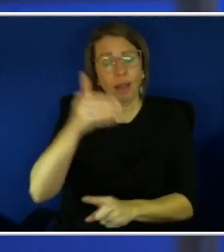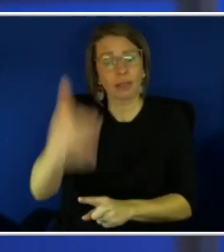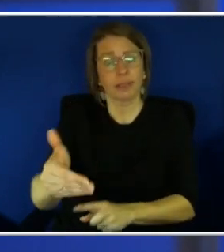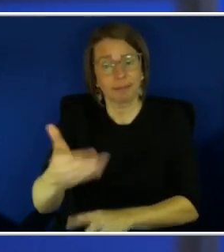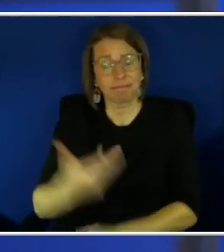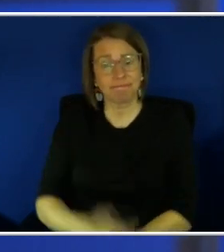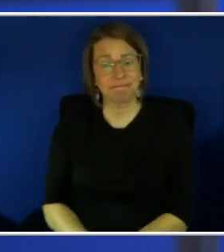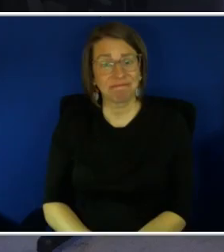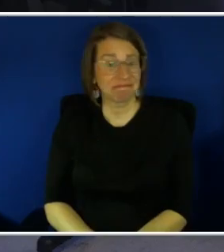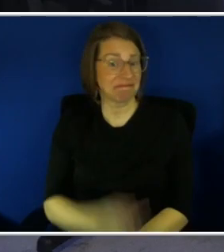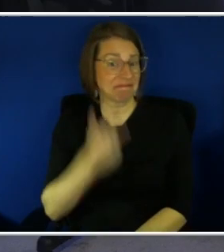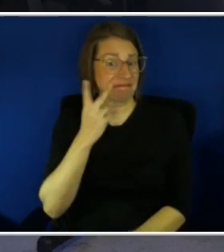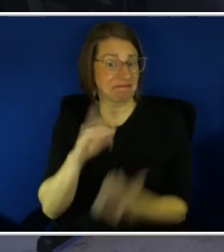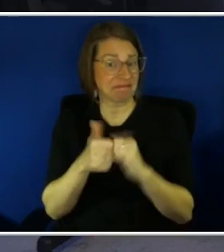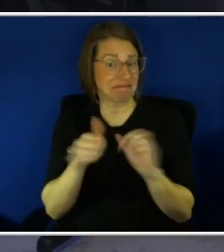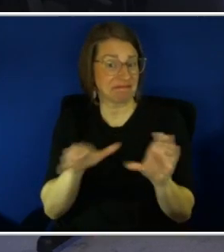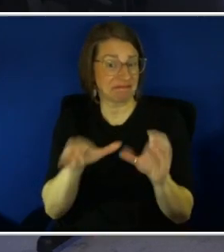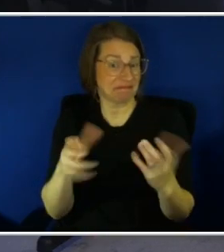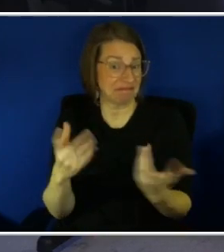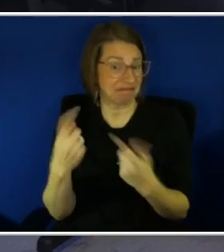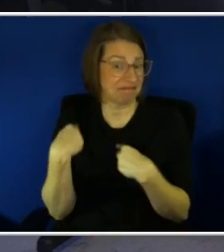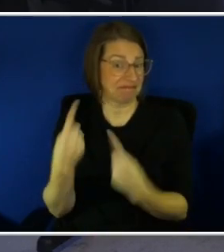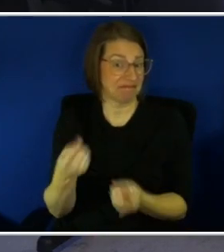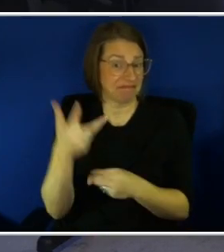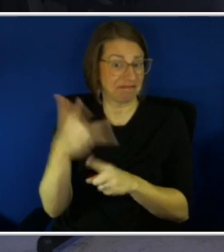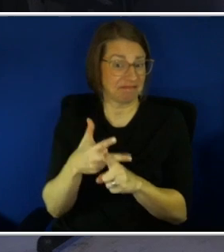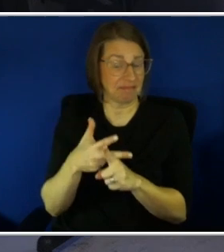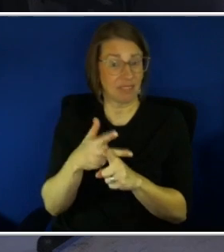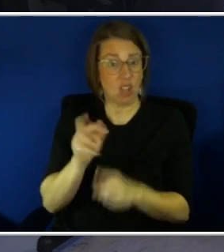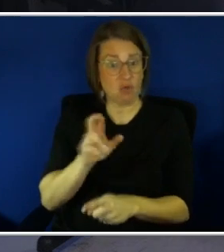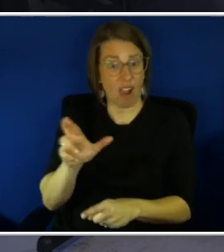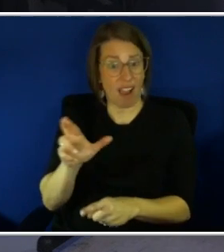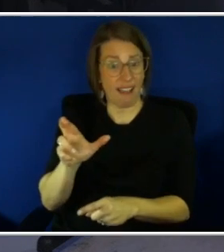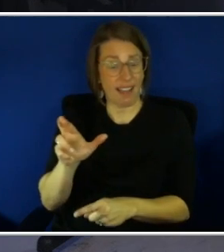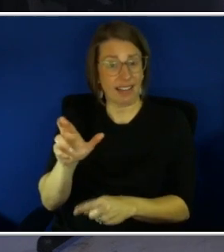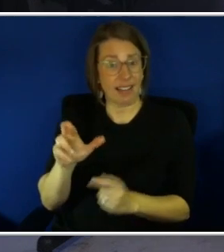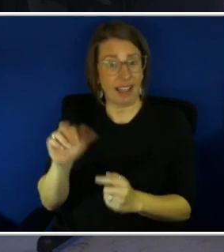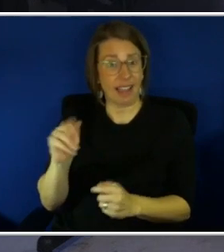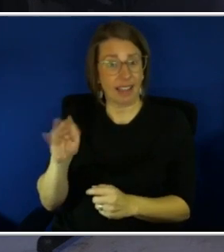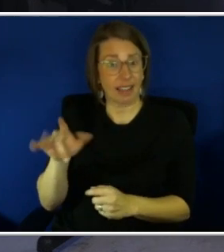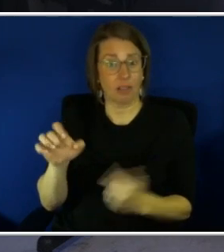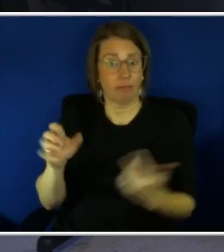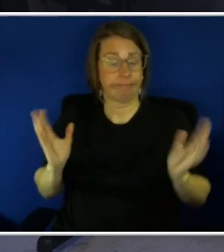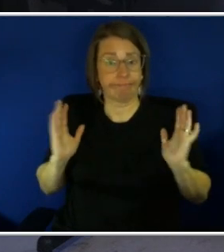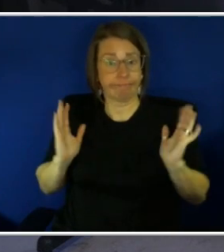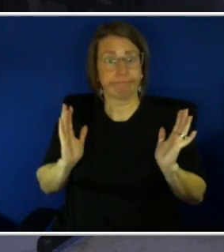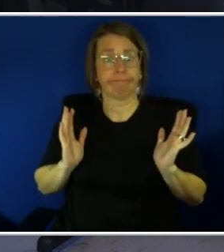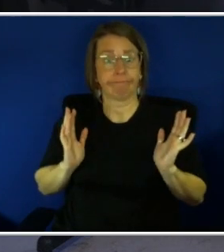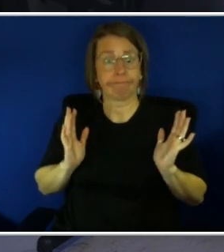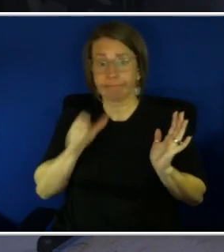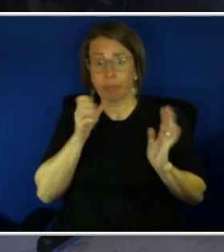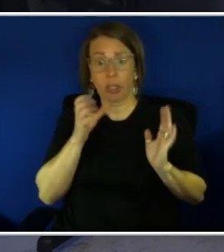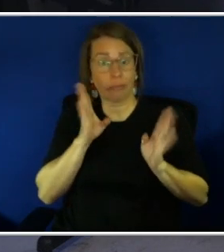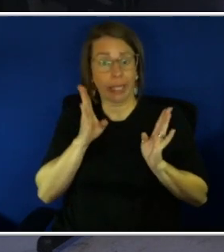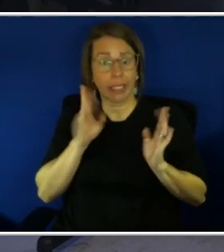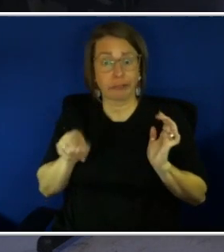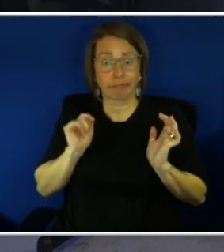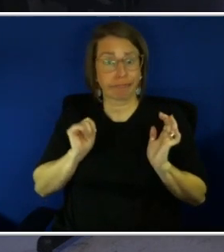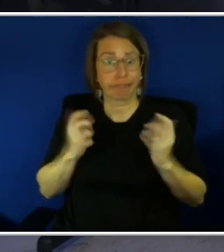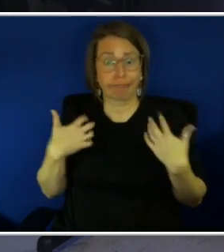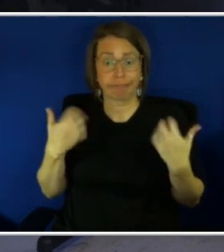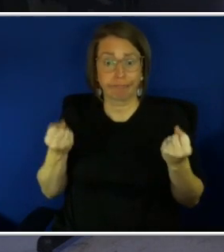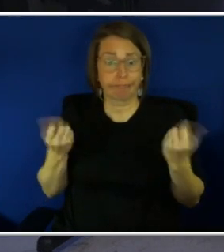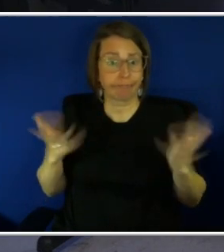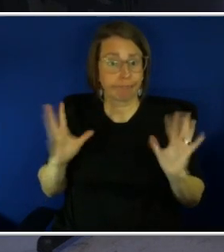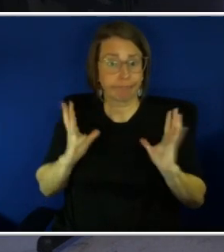how it's doing. And How's the right ankle? Is that the other ankle? How's it? I've never, don't even pay attention to it. It's all healed up. It's Yeah. doing good. All